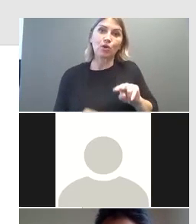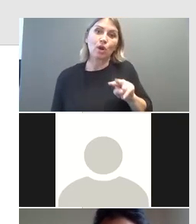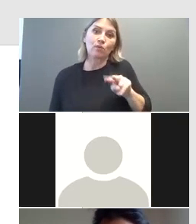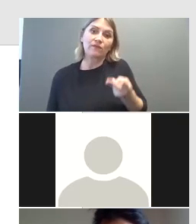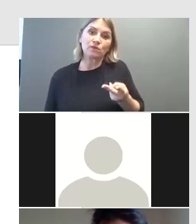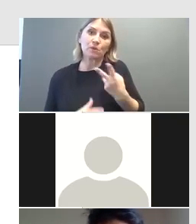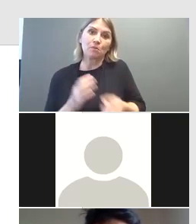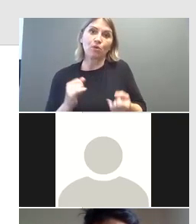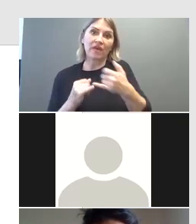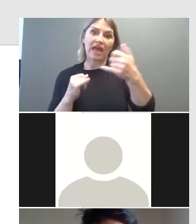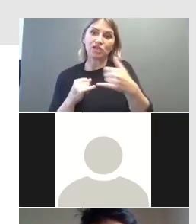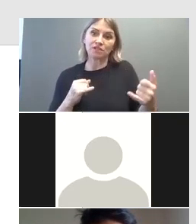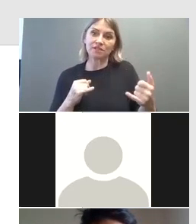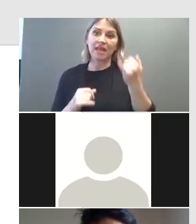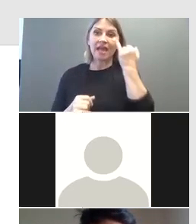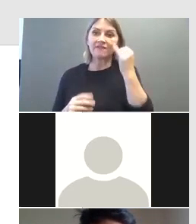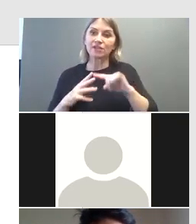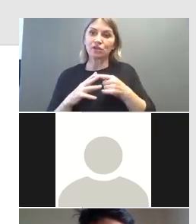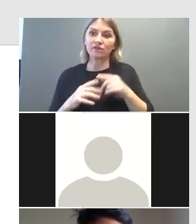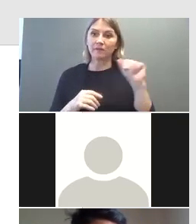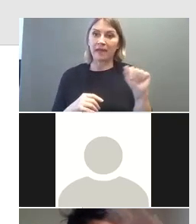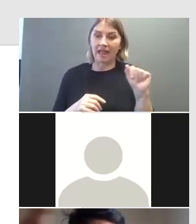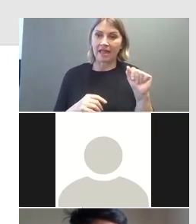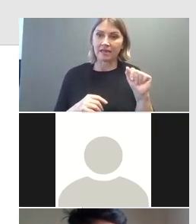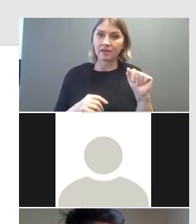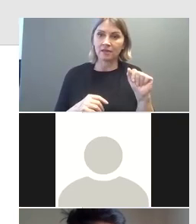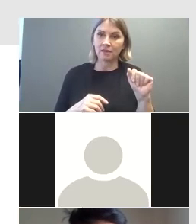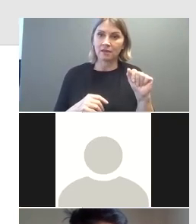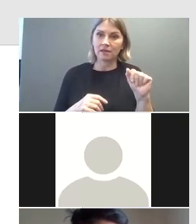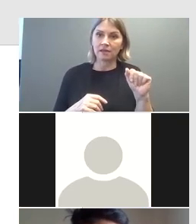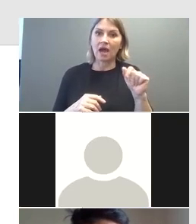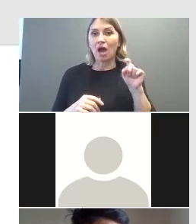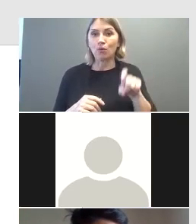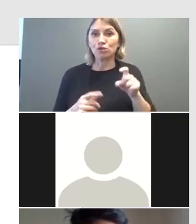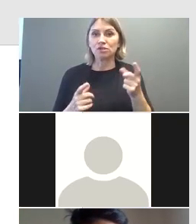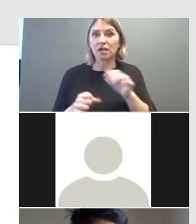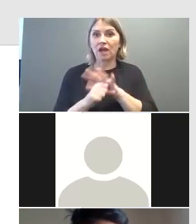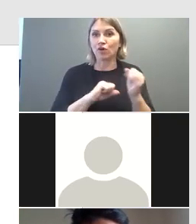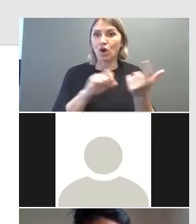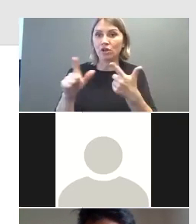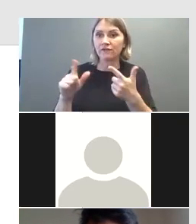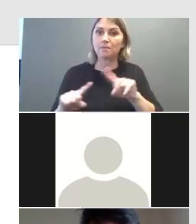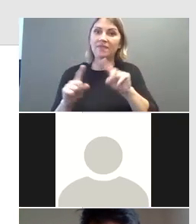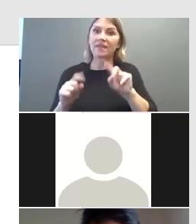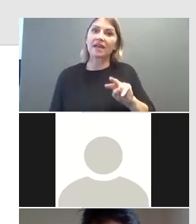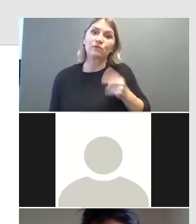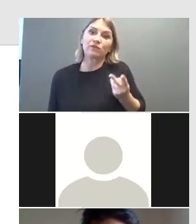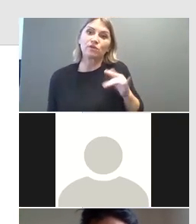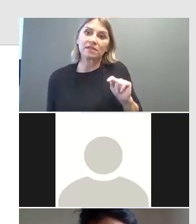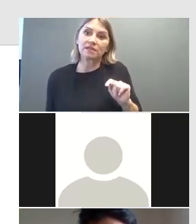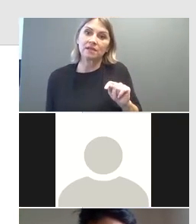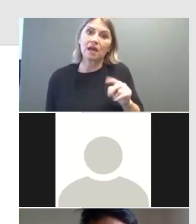edges, if I started from A in the original graph, I would have covered everything. But since I have reversed those edges, two things